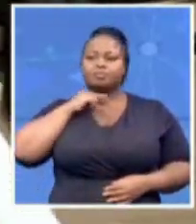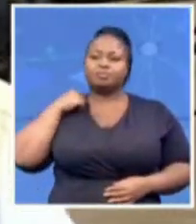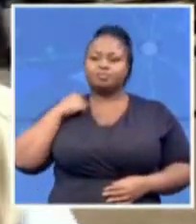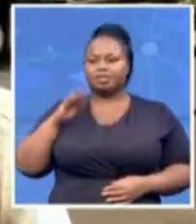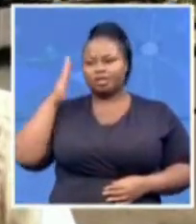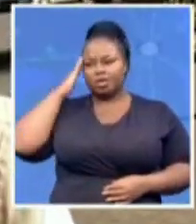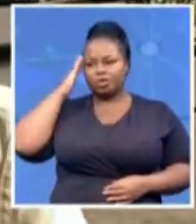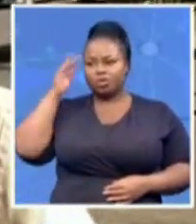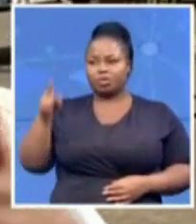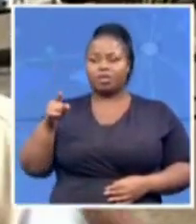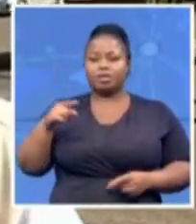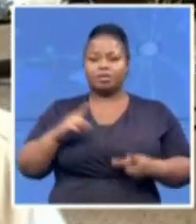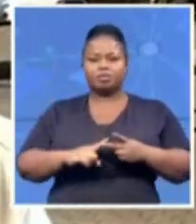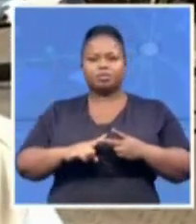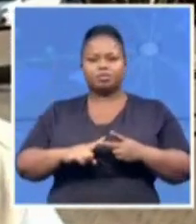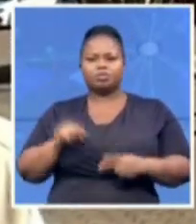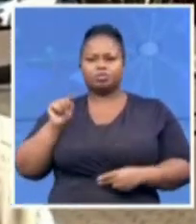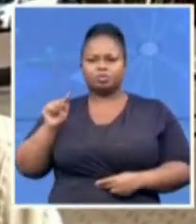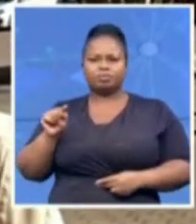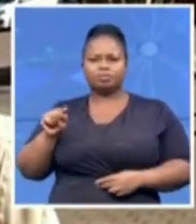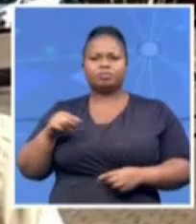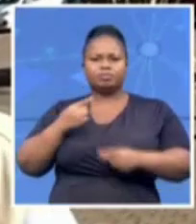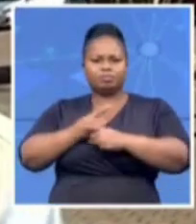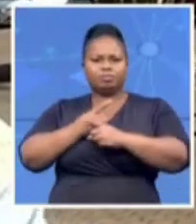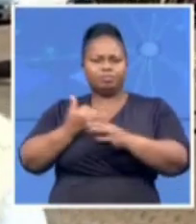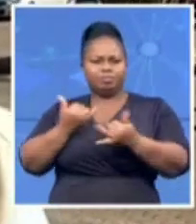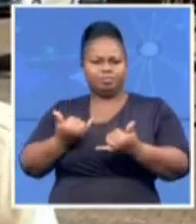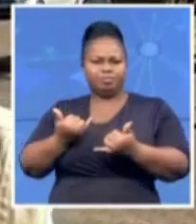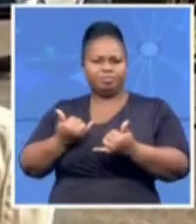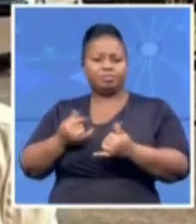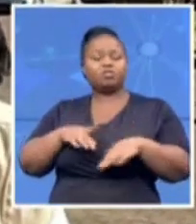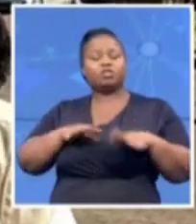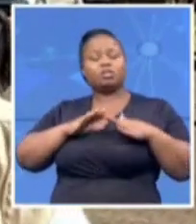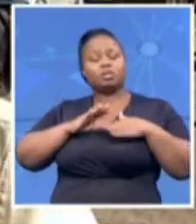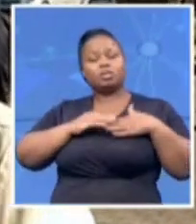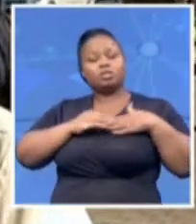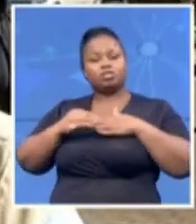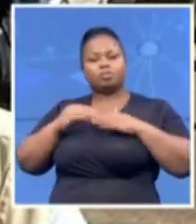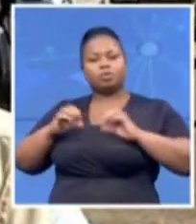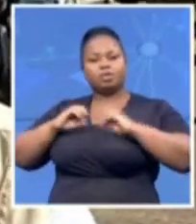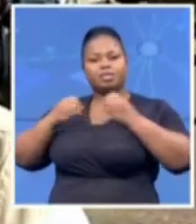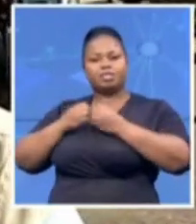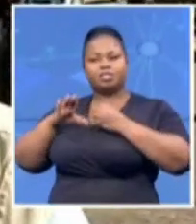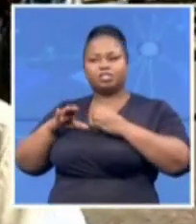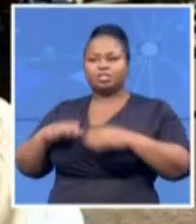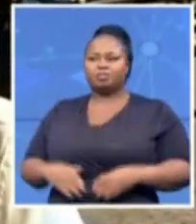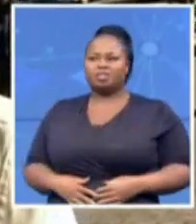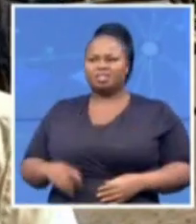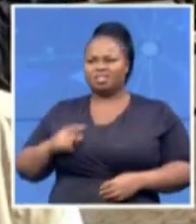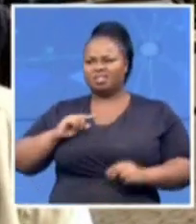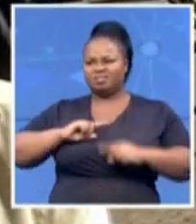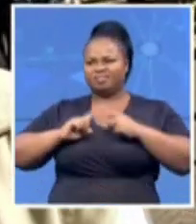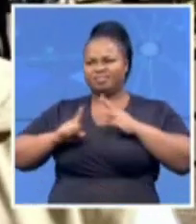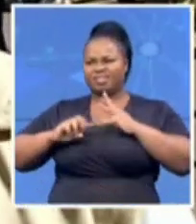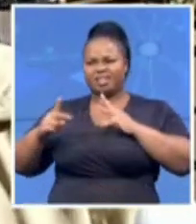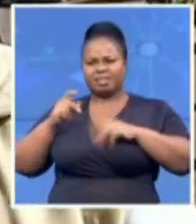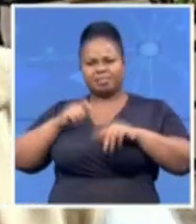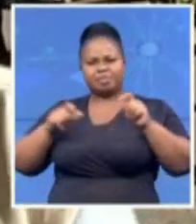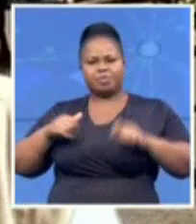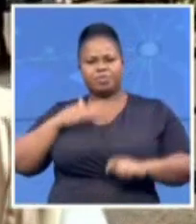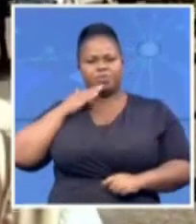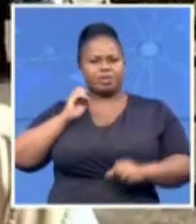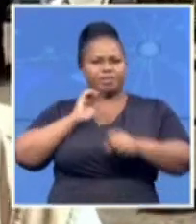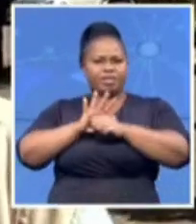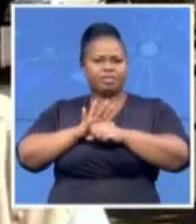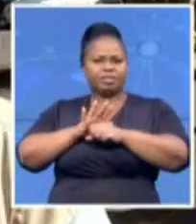in the faith-based leadership organizations, you've been to some of the victims, you've been to some of the people who have lost their loved ones. What